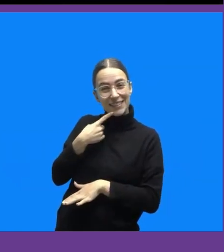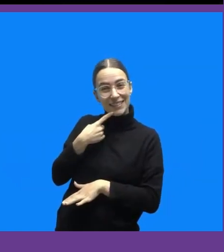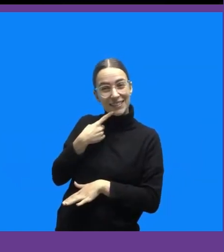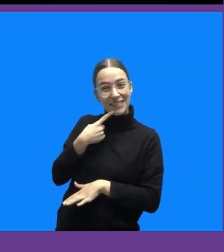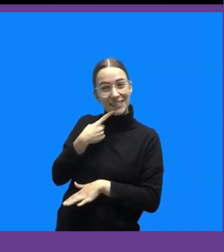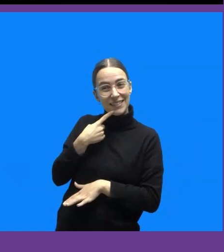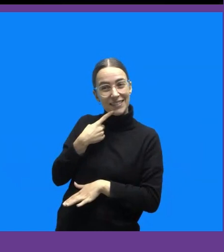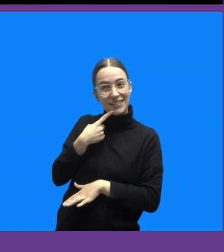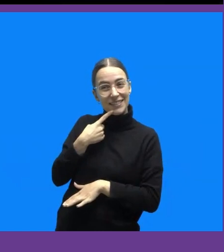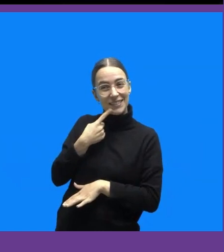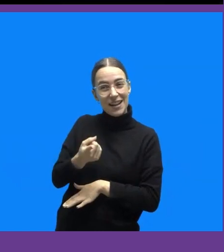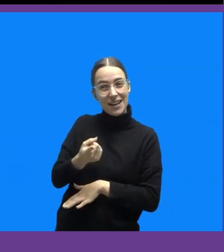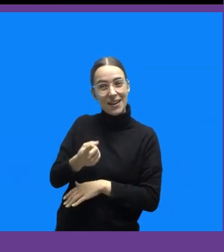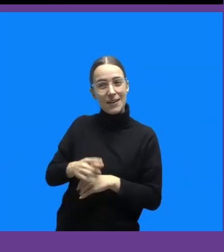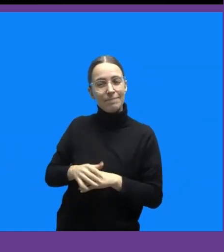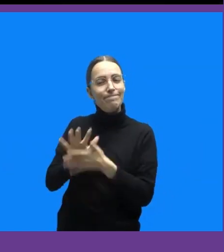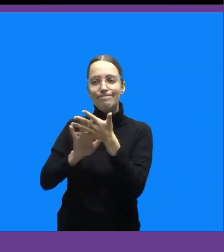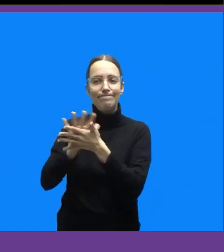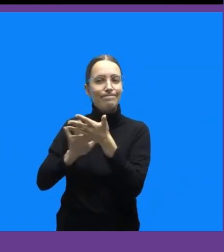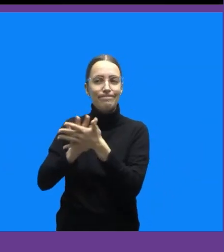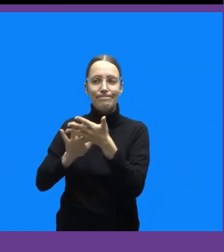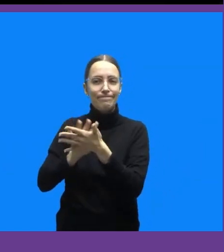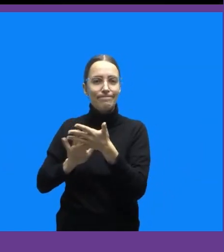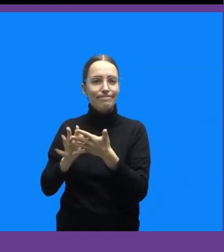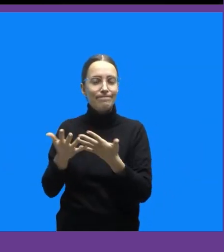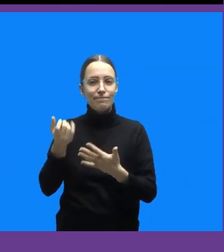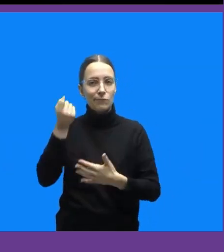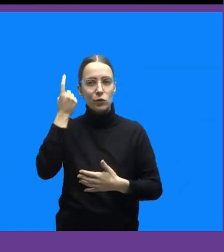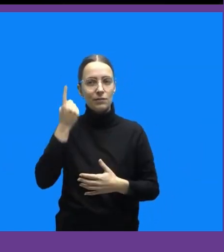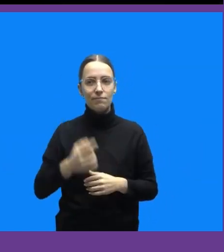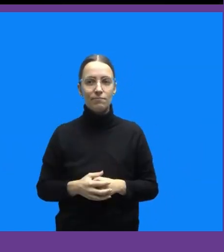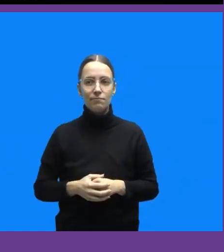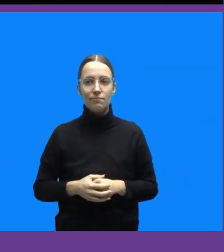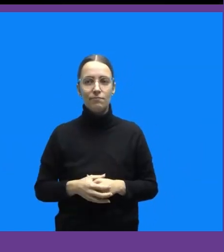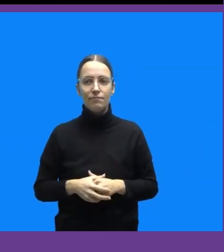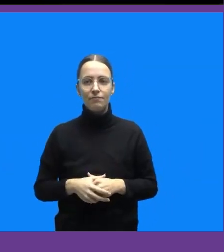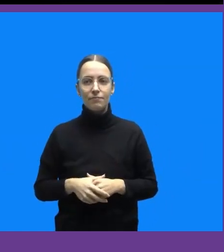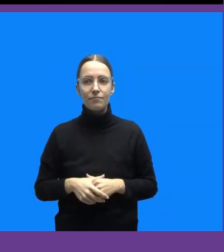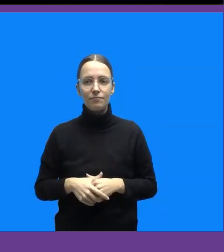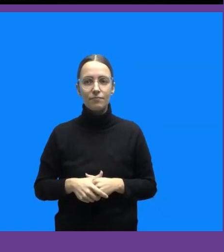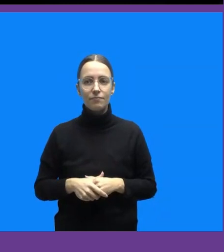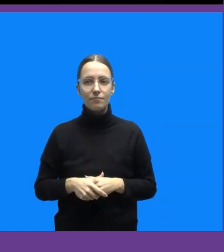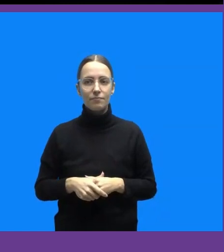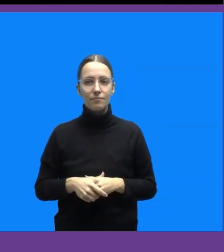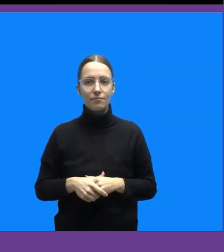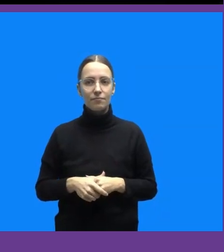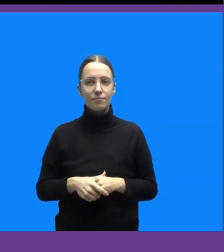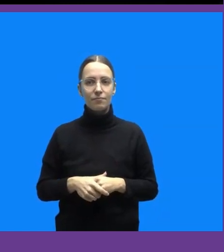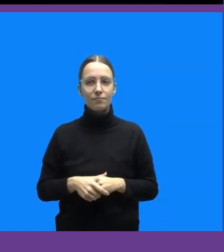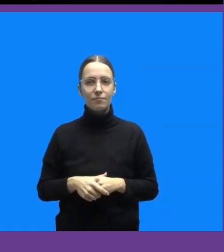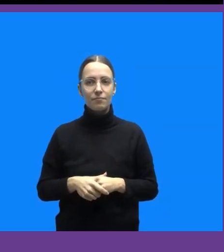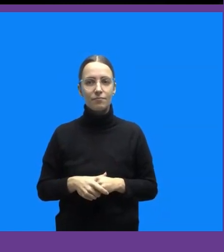So if you allow me, I would like to explain a little bit about the project, and then I will introduce the panelists, and you are going to